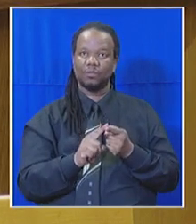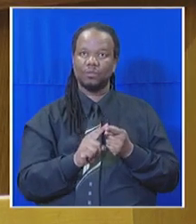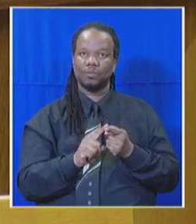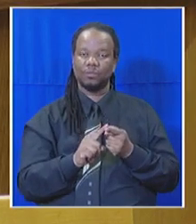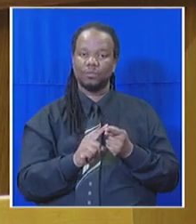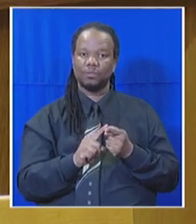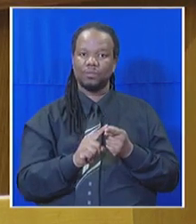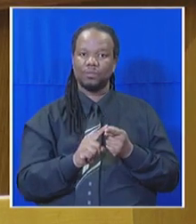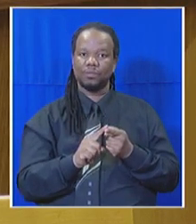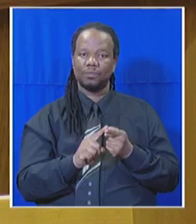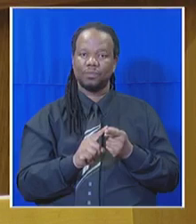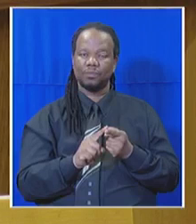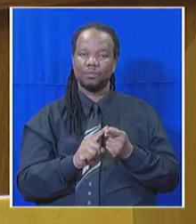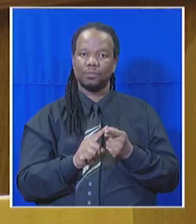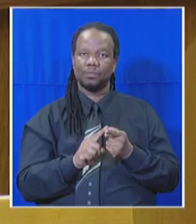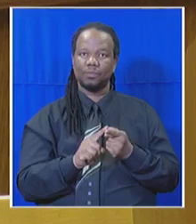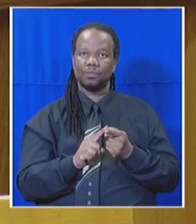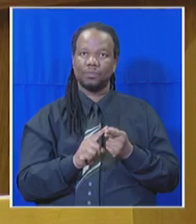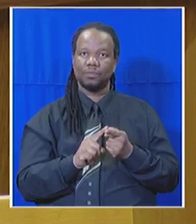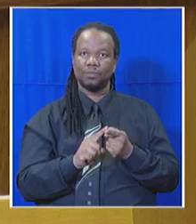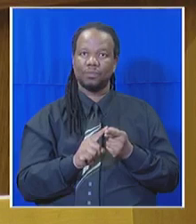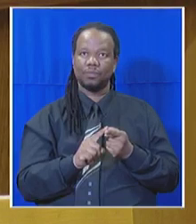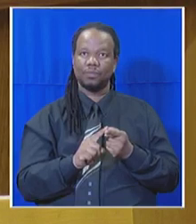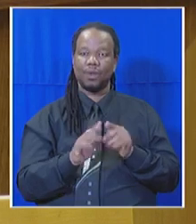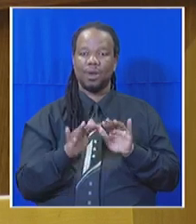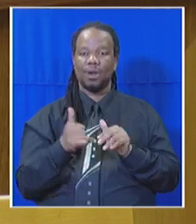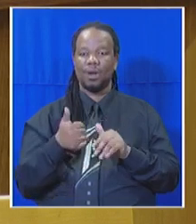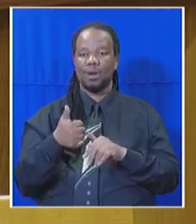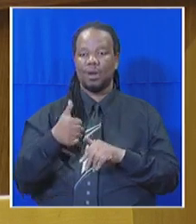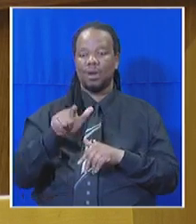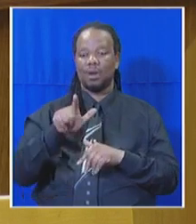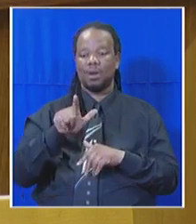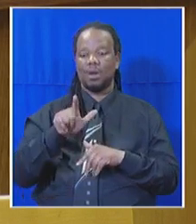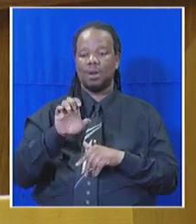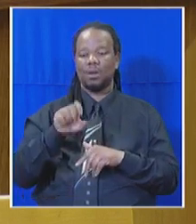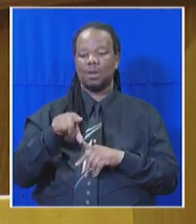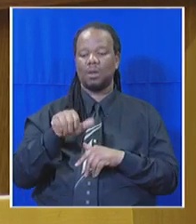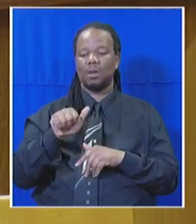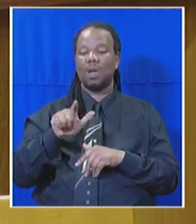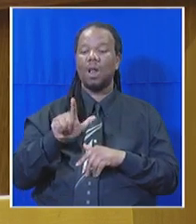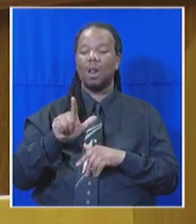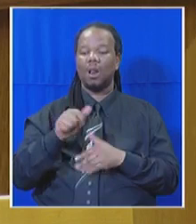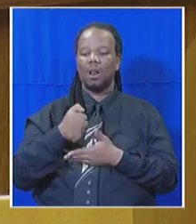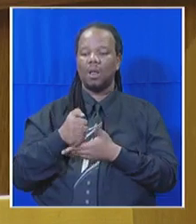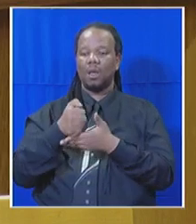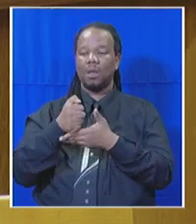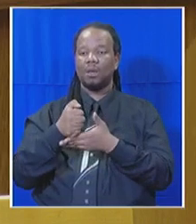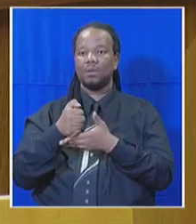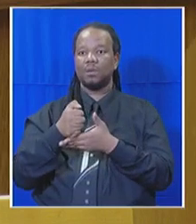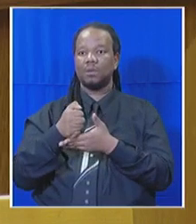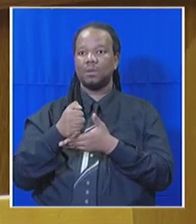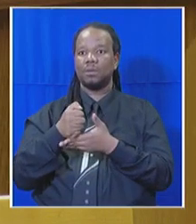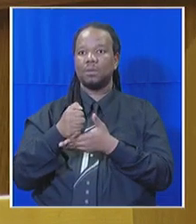by Legal Aid South Africa for additional funding